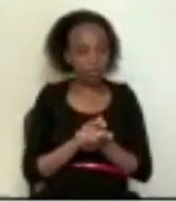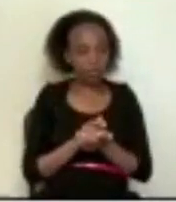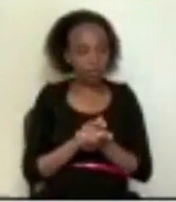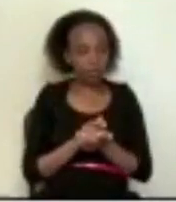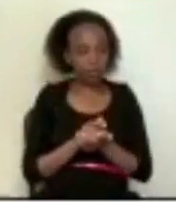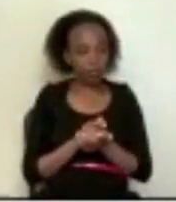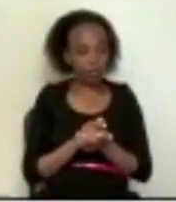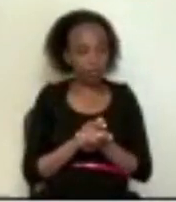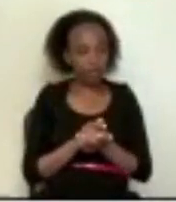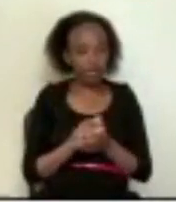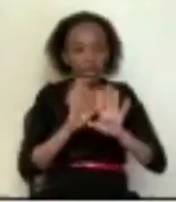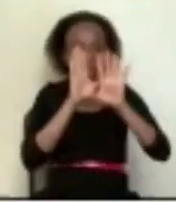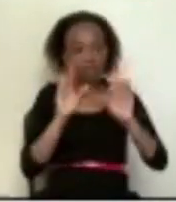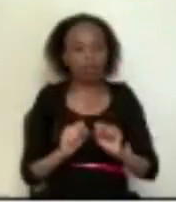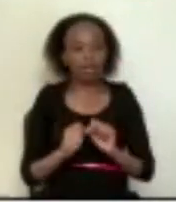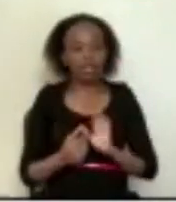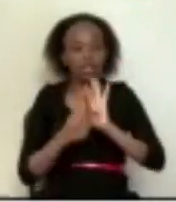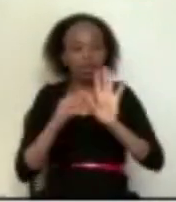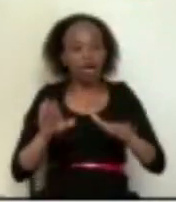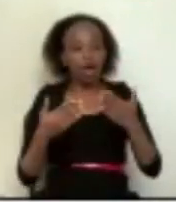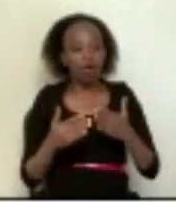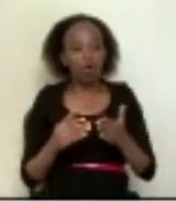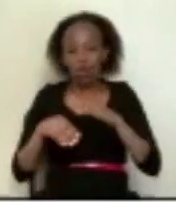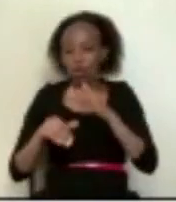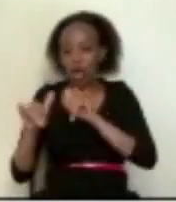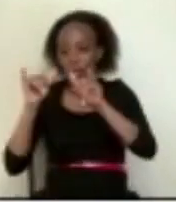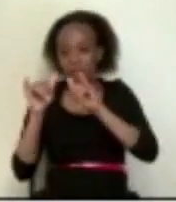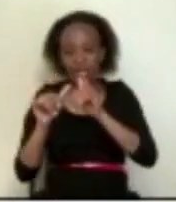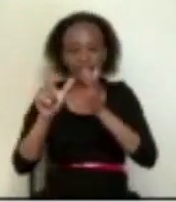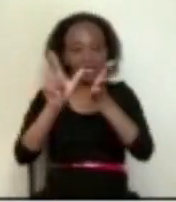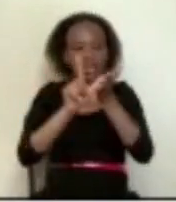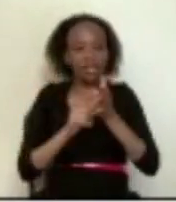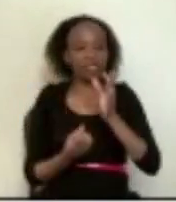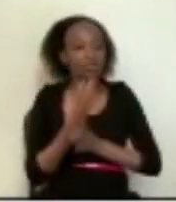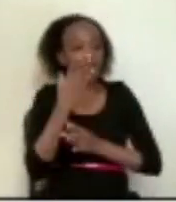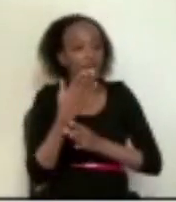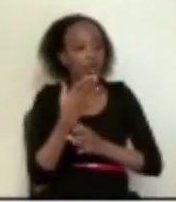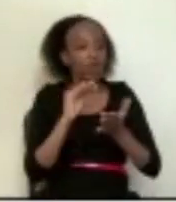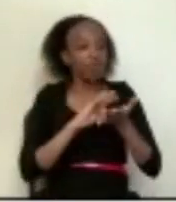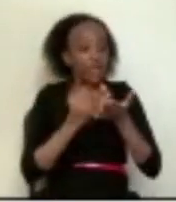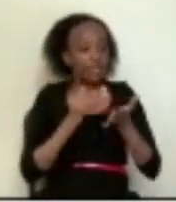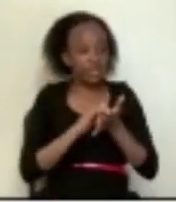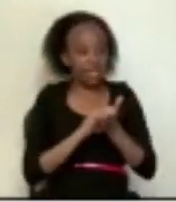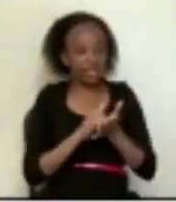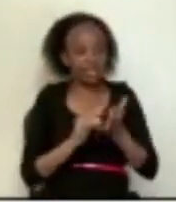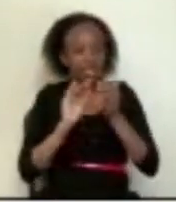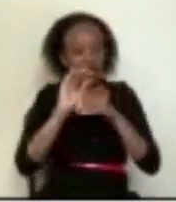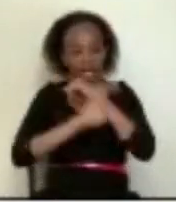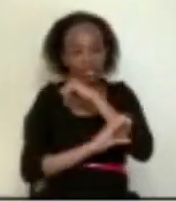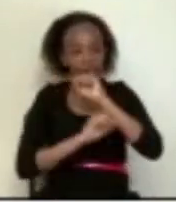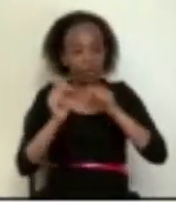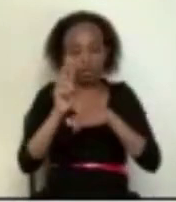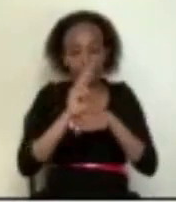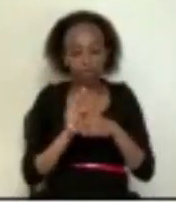So in summary, he will show you how sovereign debt continues to grow funds and that the country could use, so